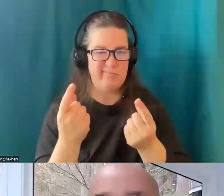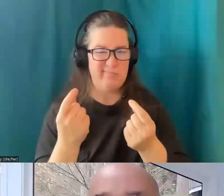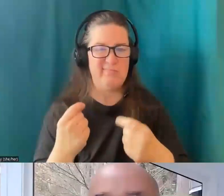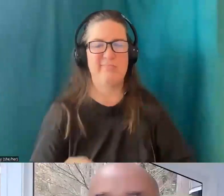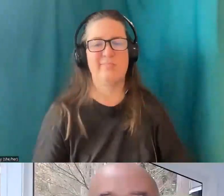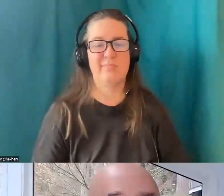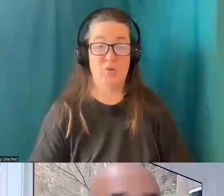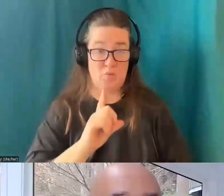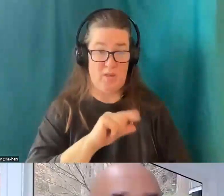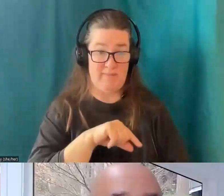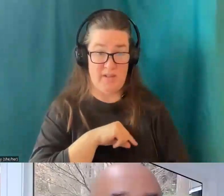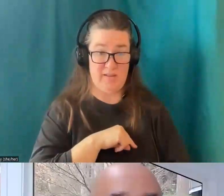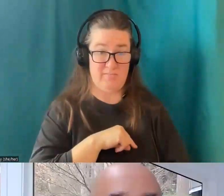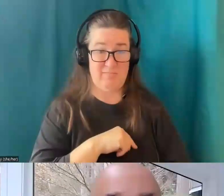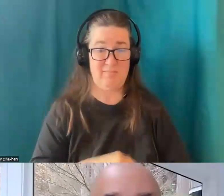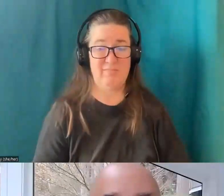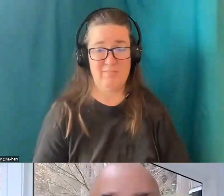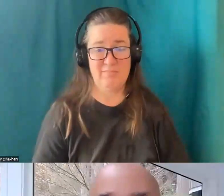Are they eligible to apply?